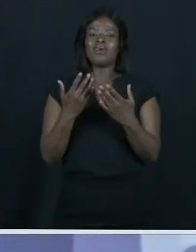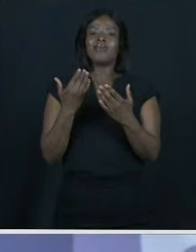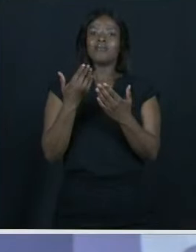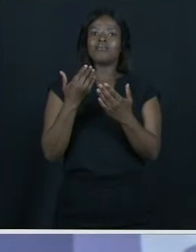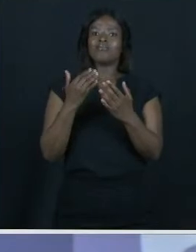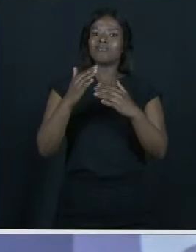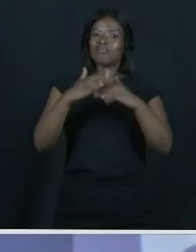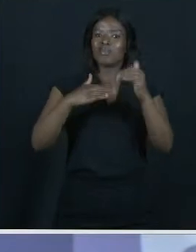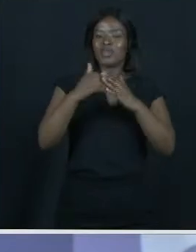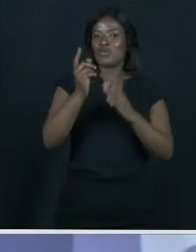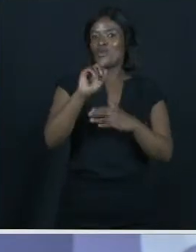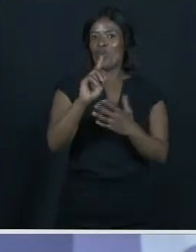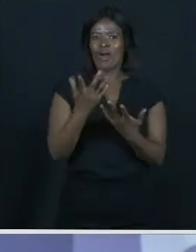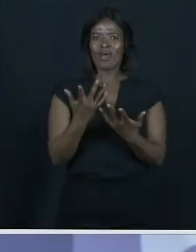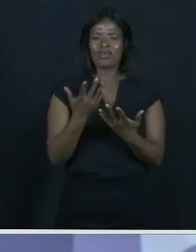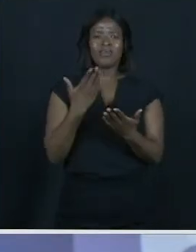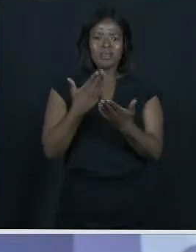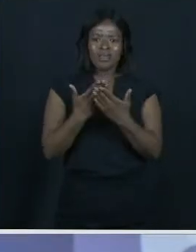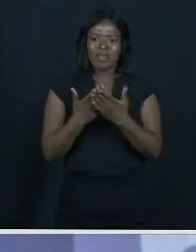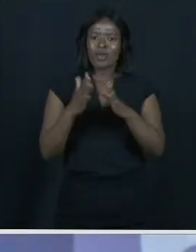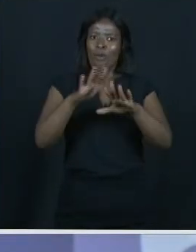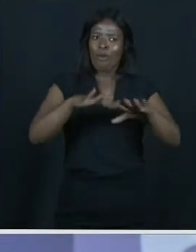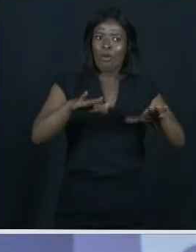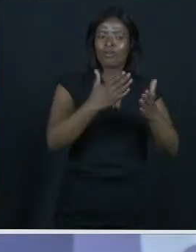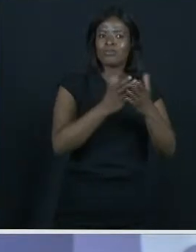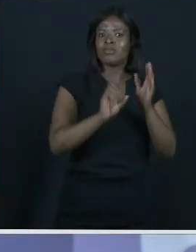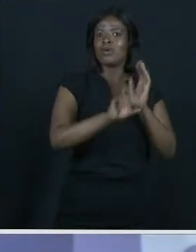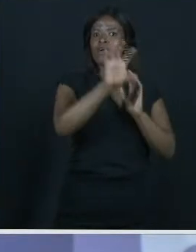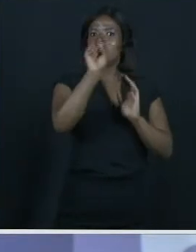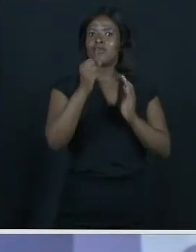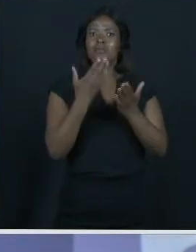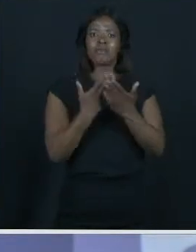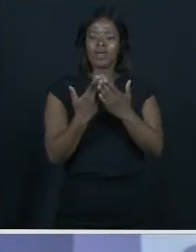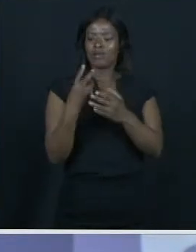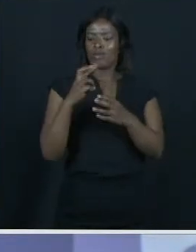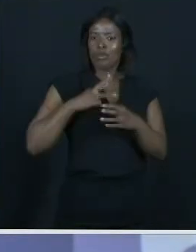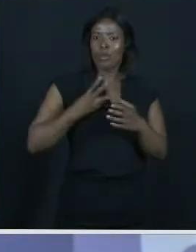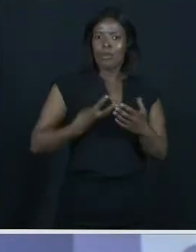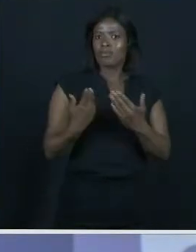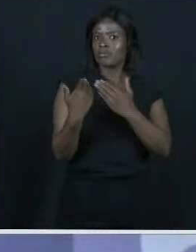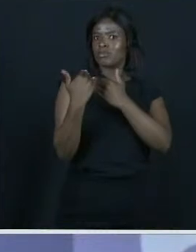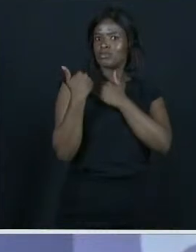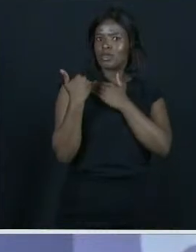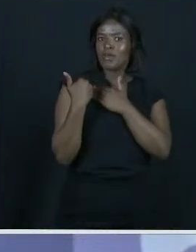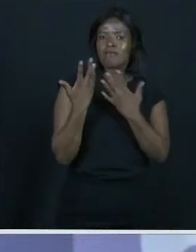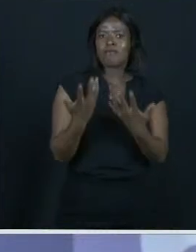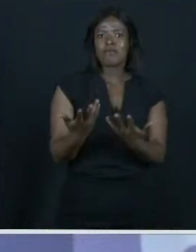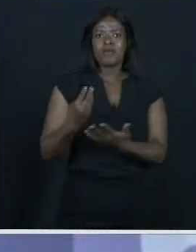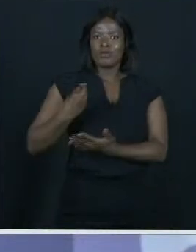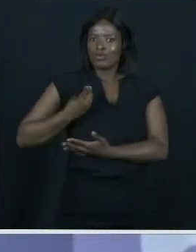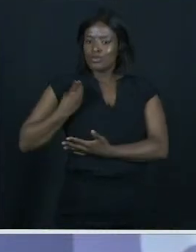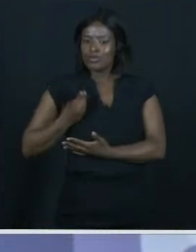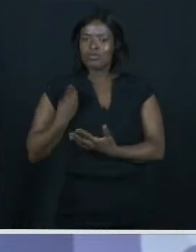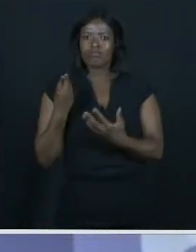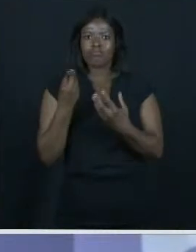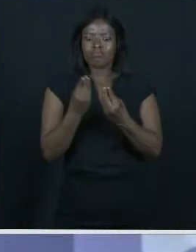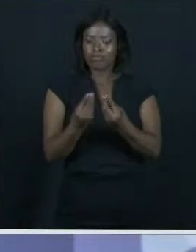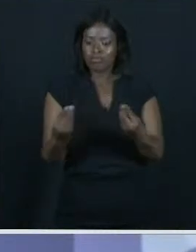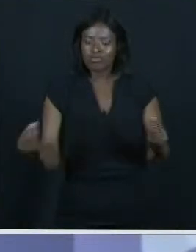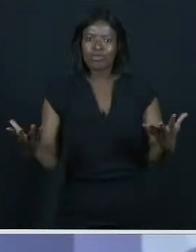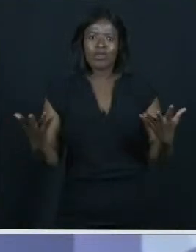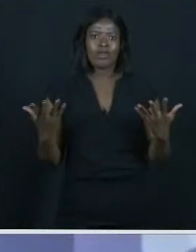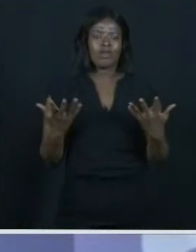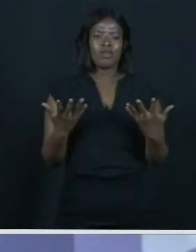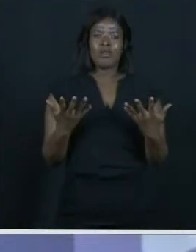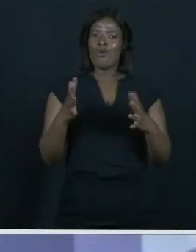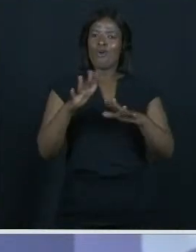safer and inclusive South Africa for women, youth, children, and